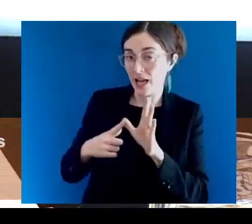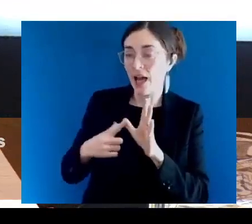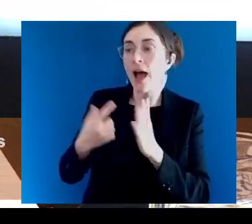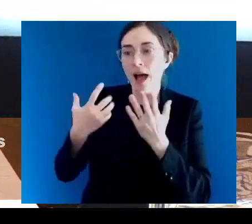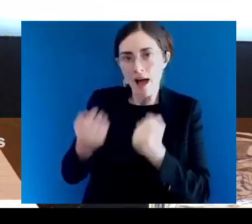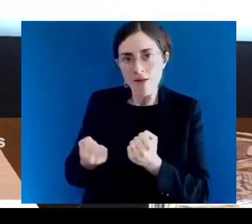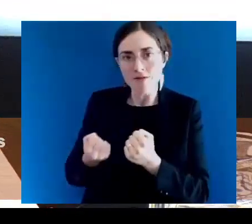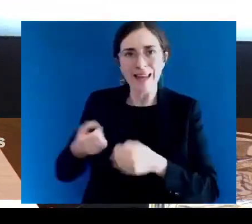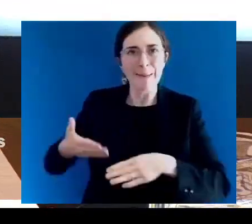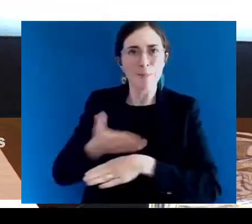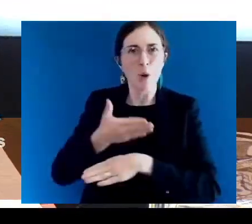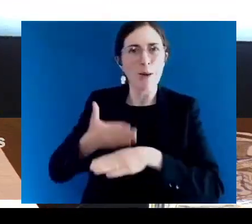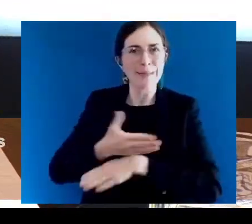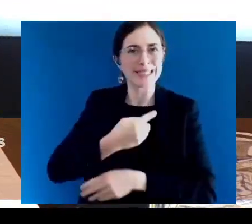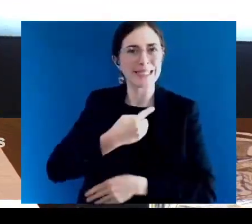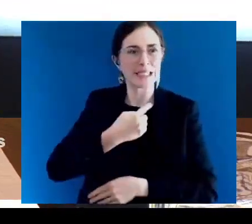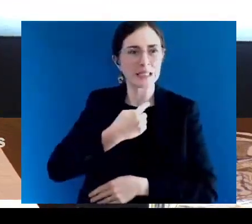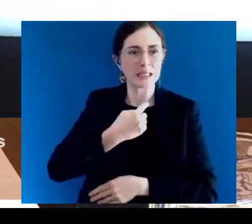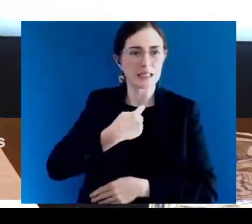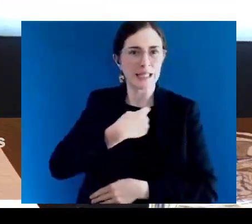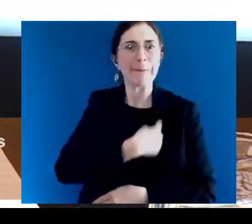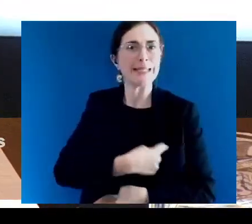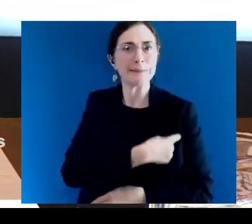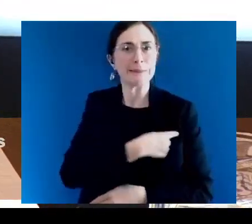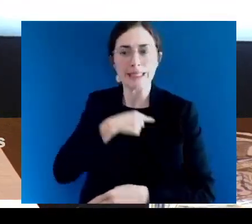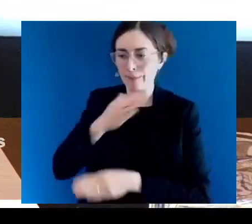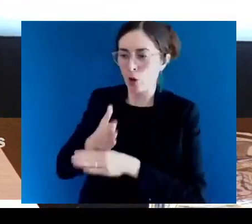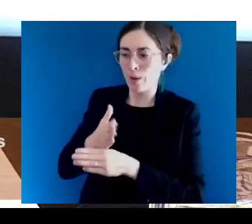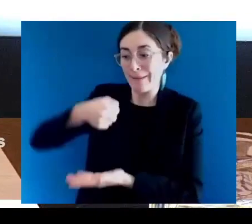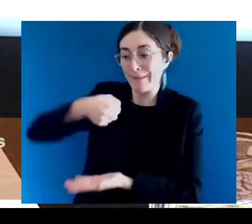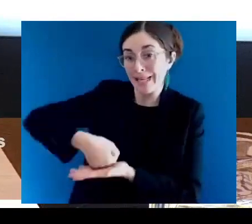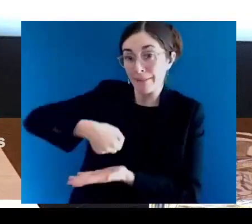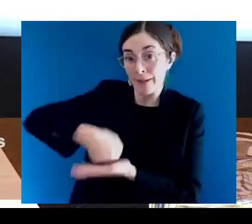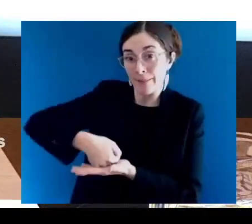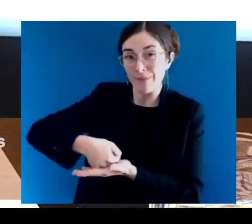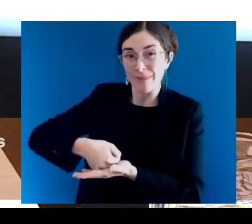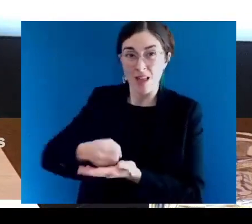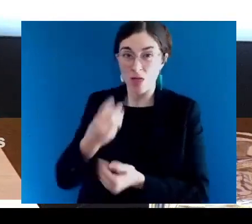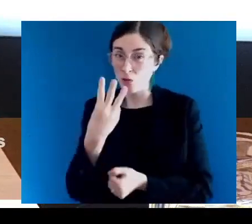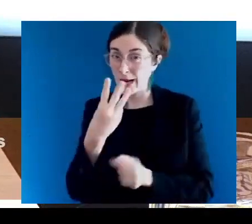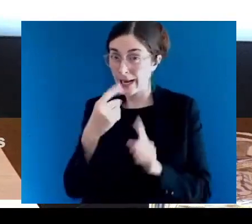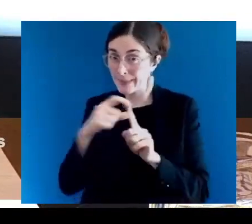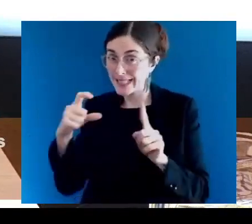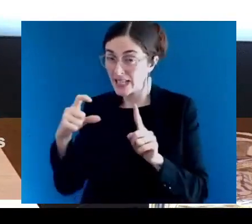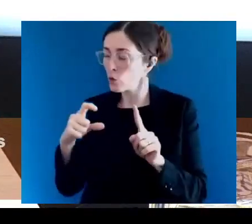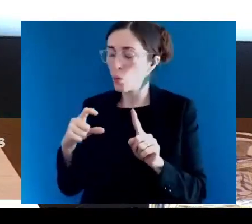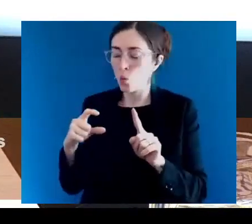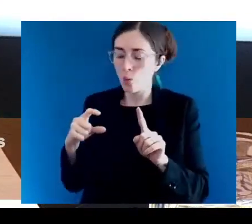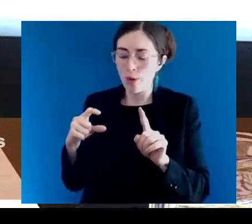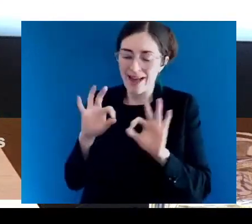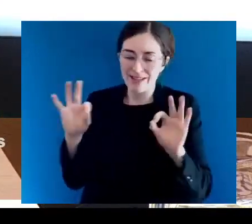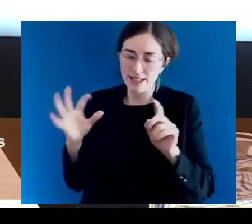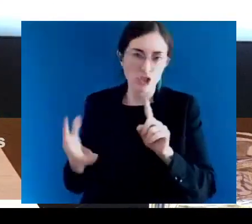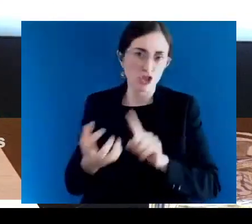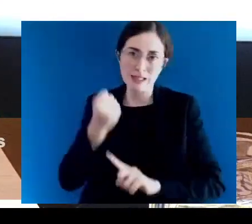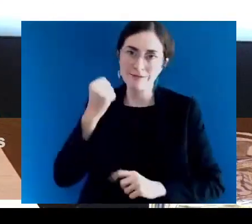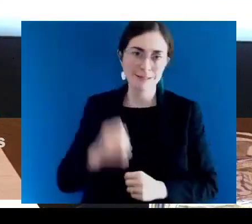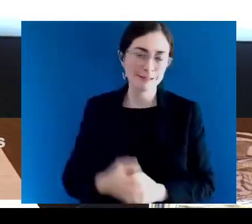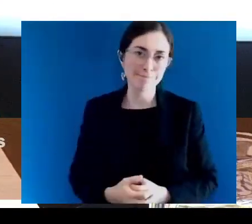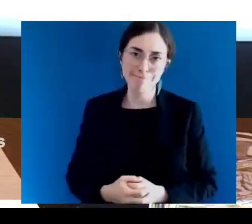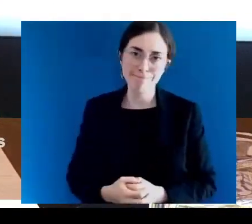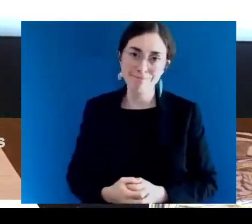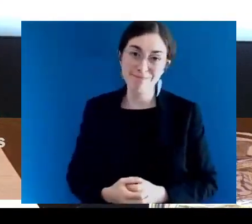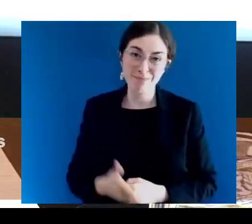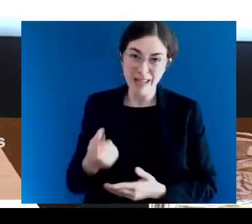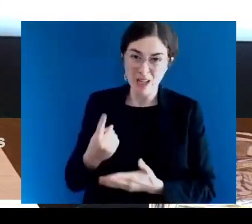it's at 3%. I believe we're not near to achieving that, no. But certainly in resources, that is a very